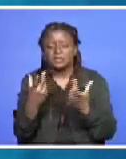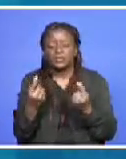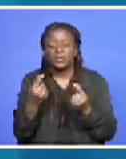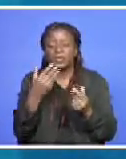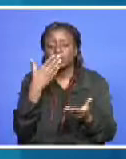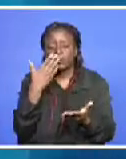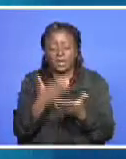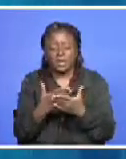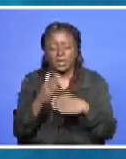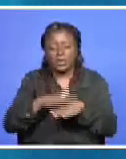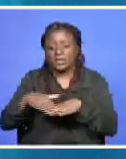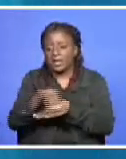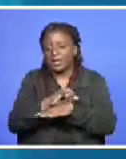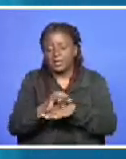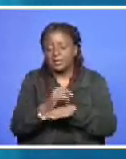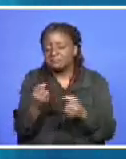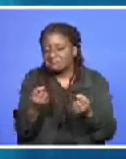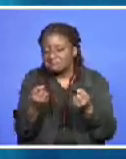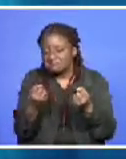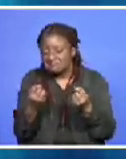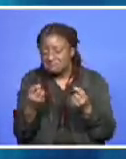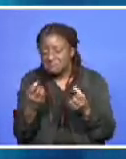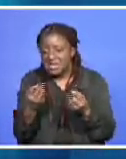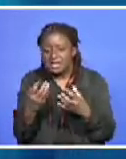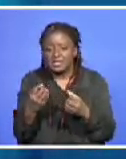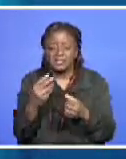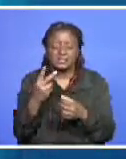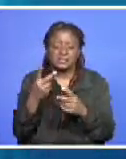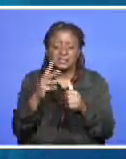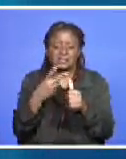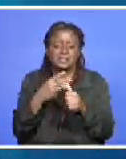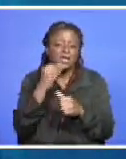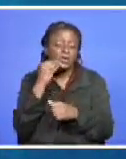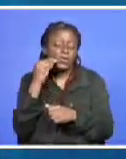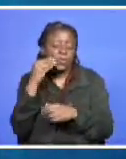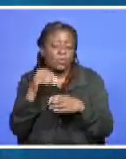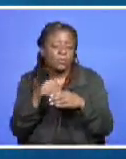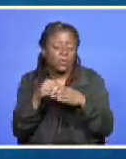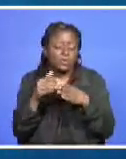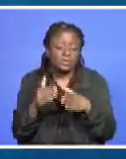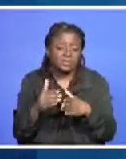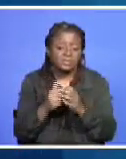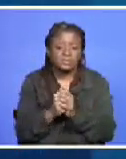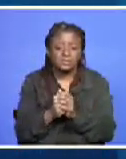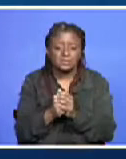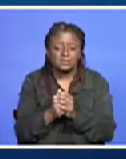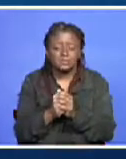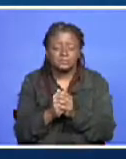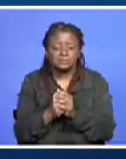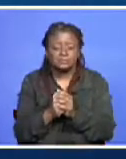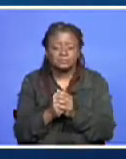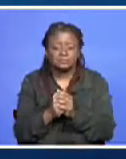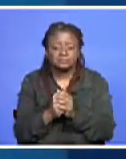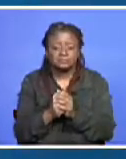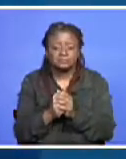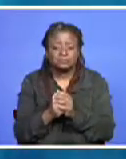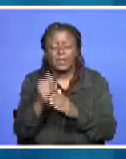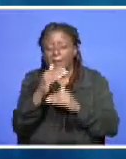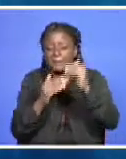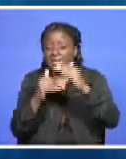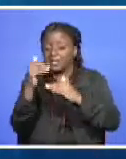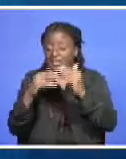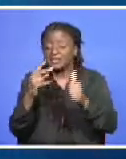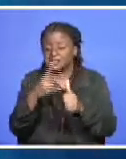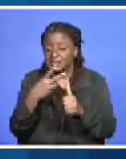island. Many second homeowners seem to be building second